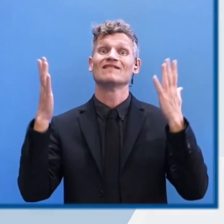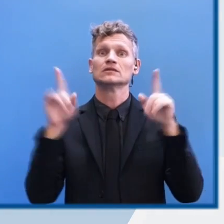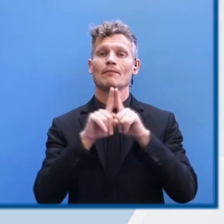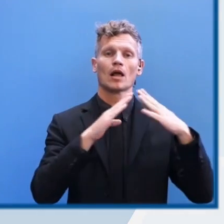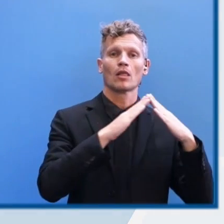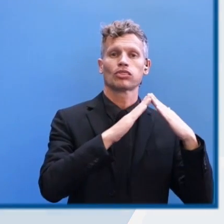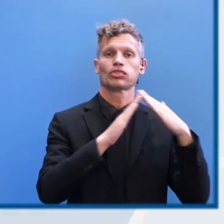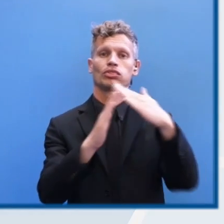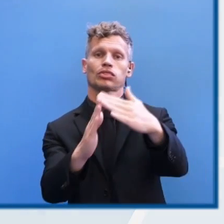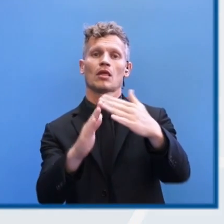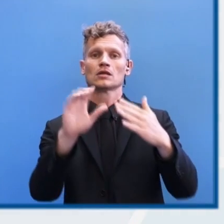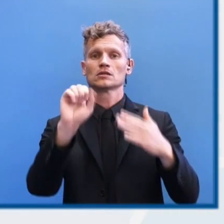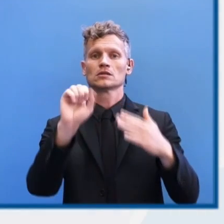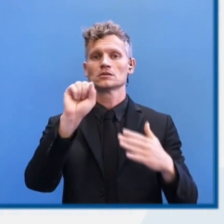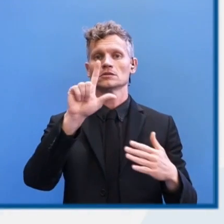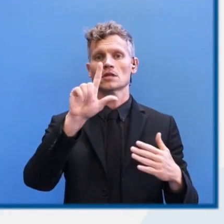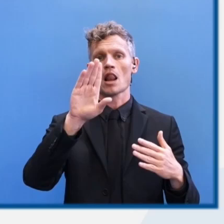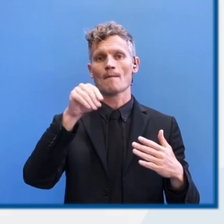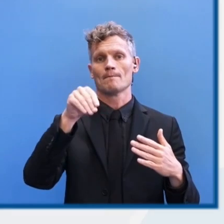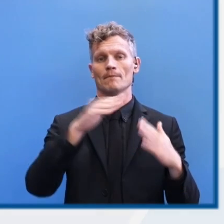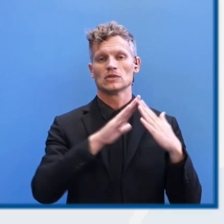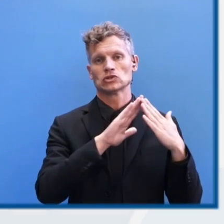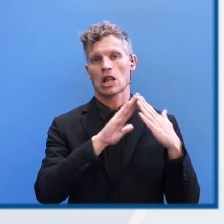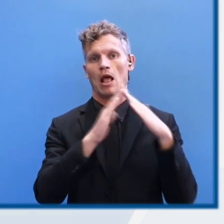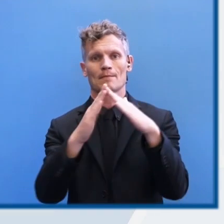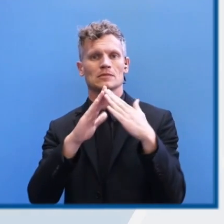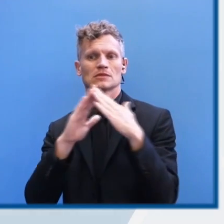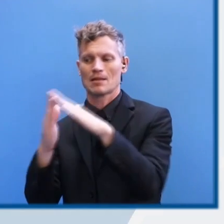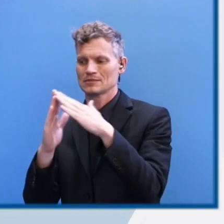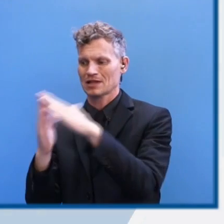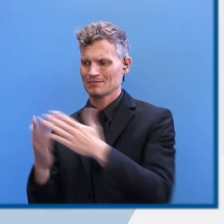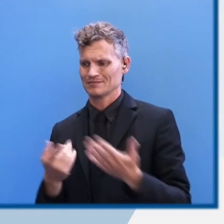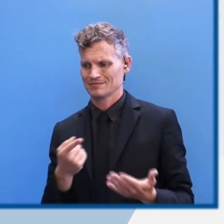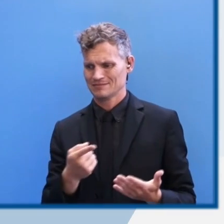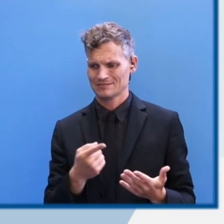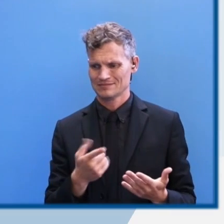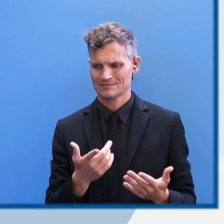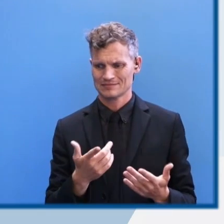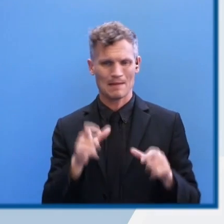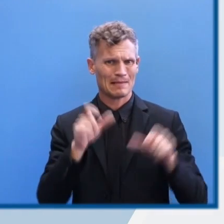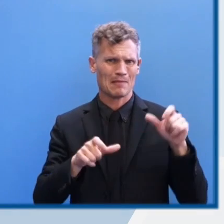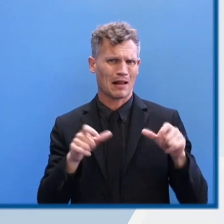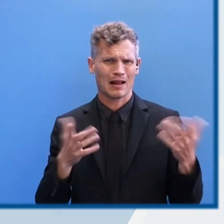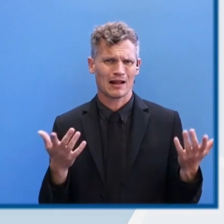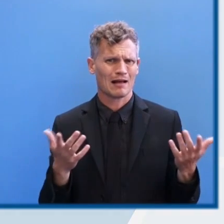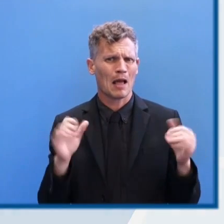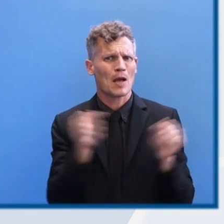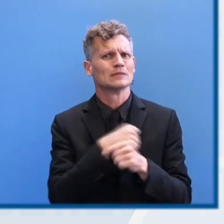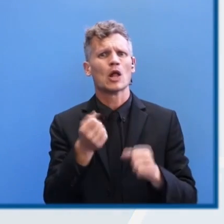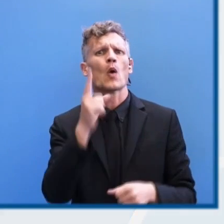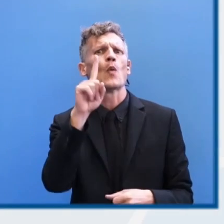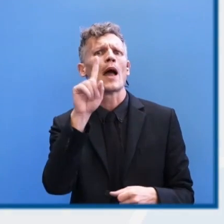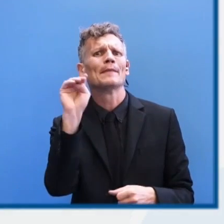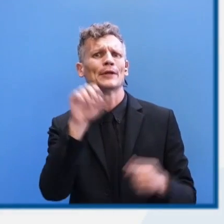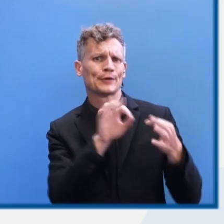had a completely disproportionate experience of what was happening. How can you actually go for safe distance, or how can you go for